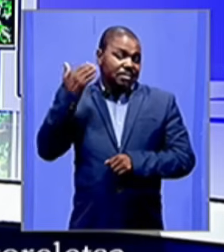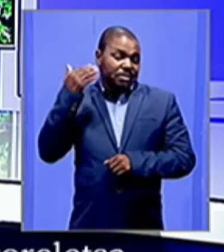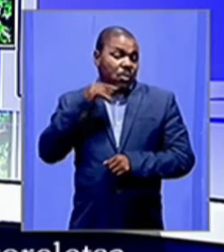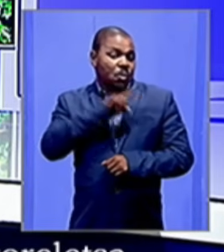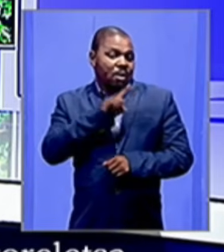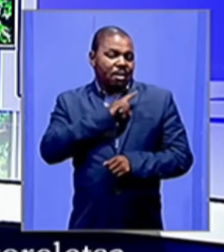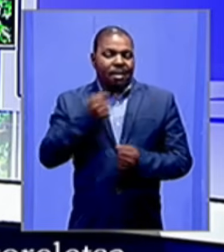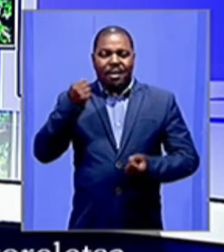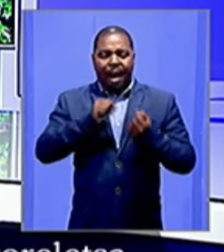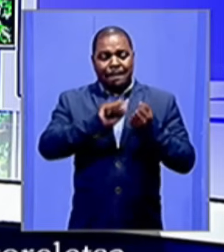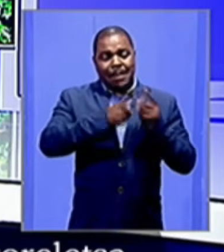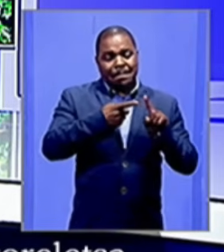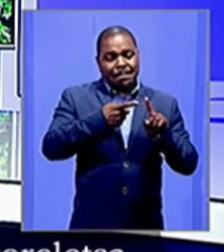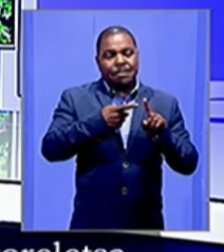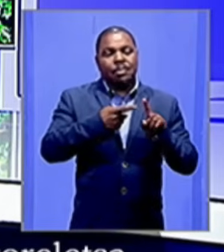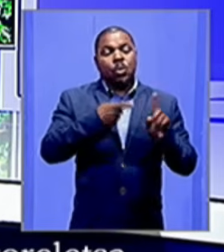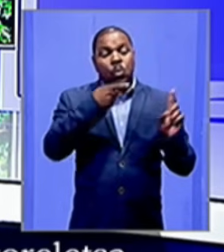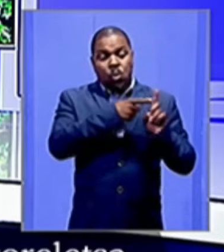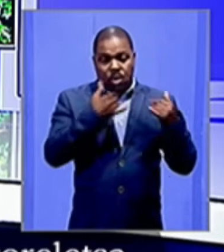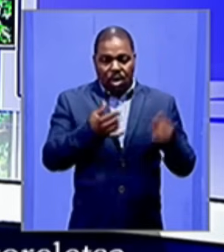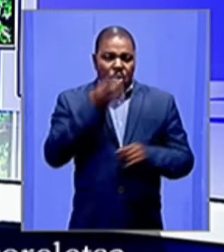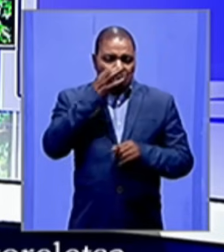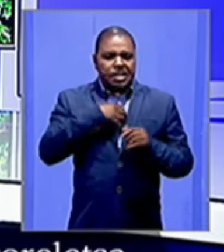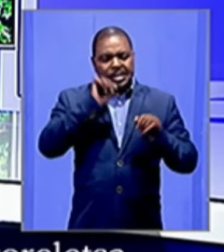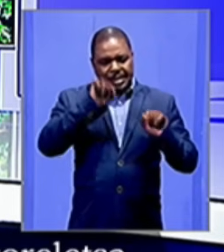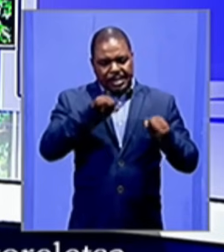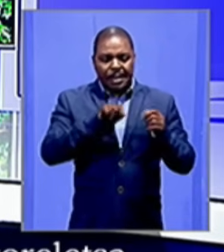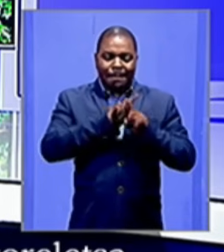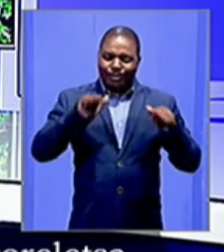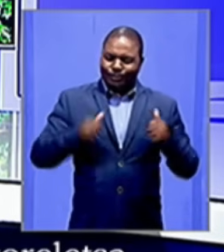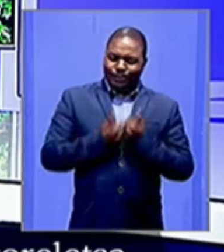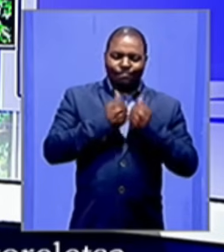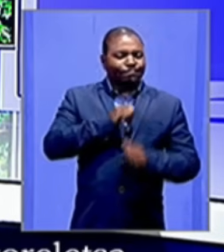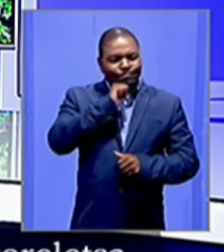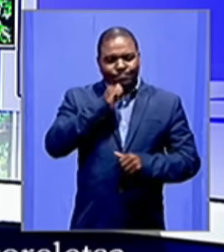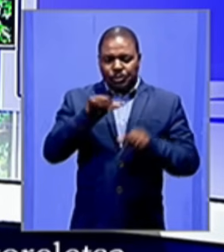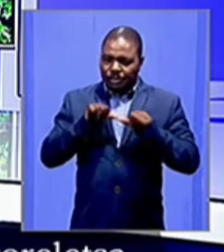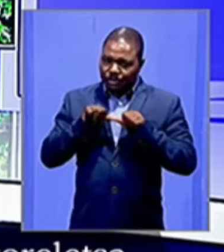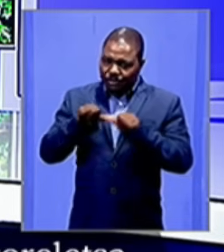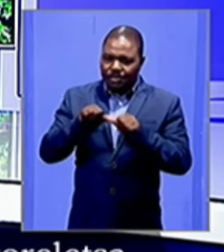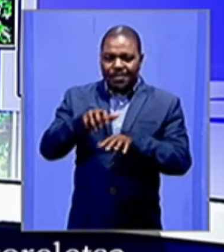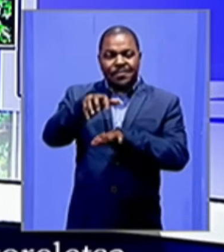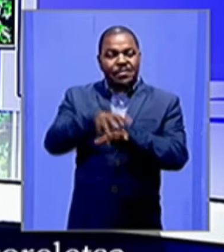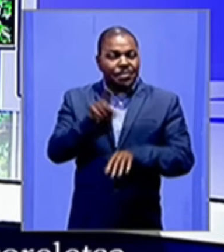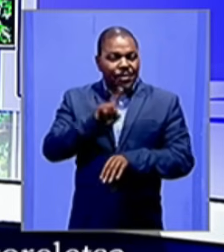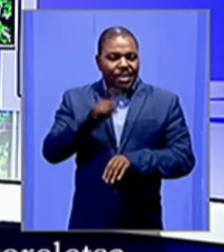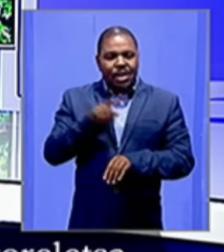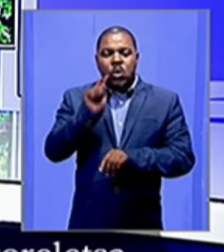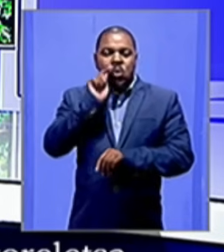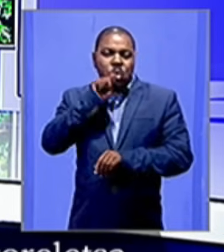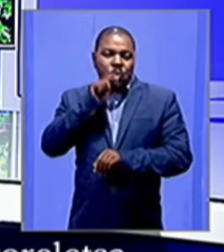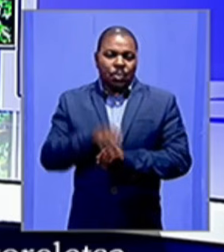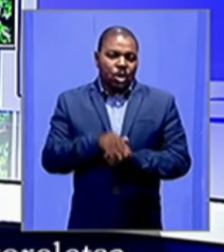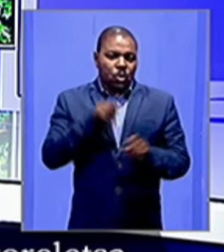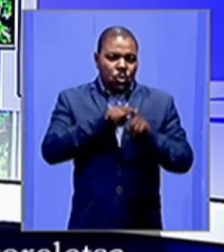ga kotsi ya sejanaga a re kgwetlho e ga ene e mo thibela go nna molemirui wa dikgogo. Jaaka a ne a tlotla kgwedi